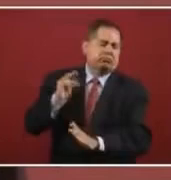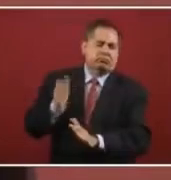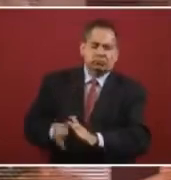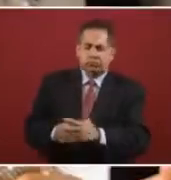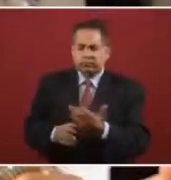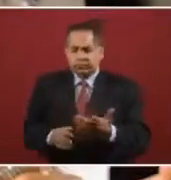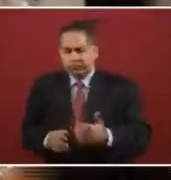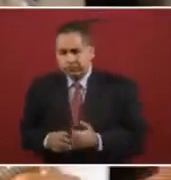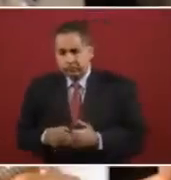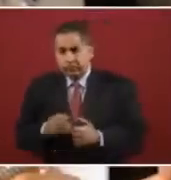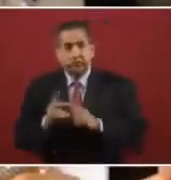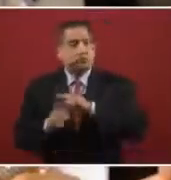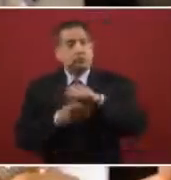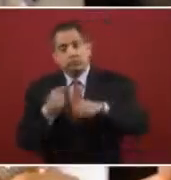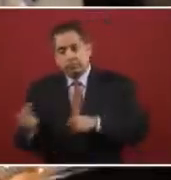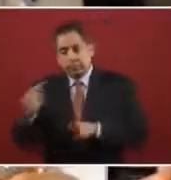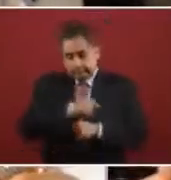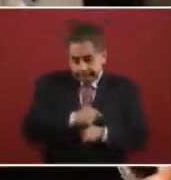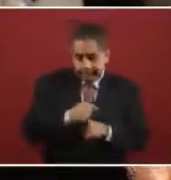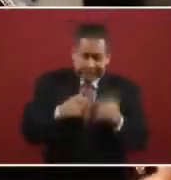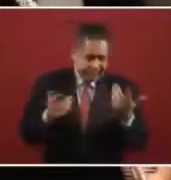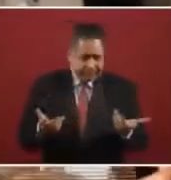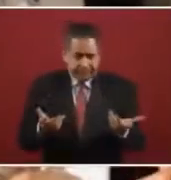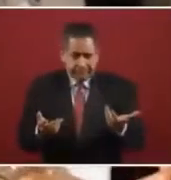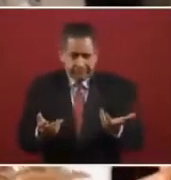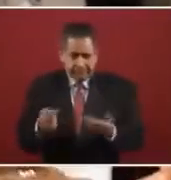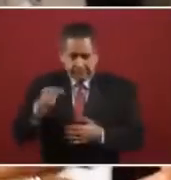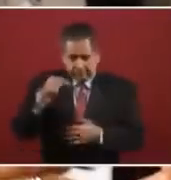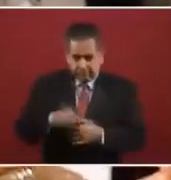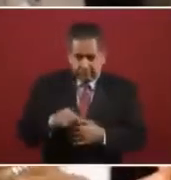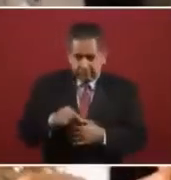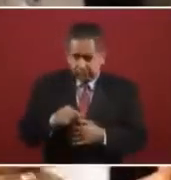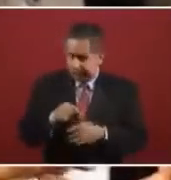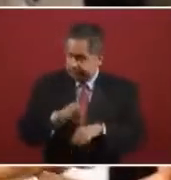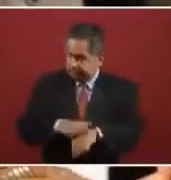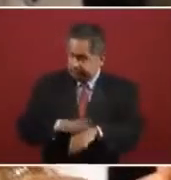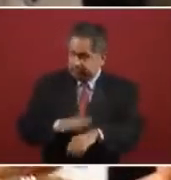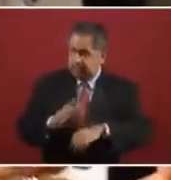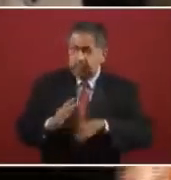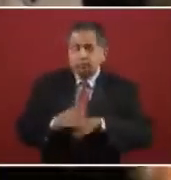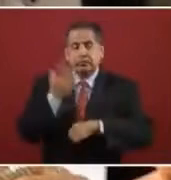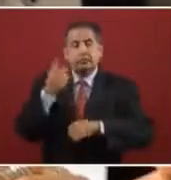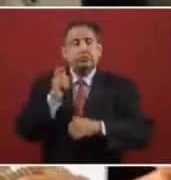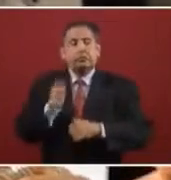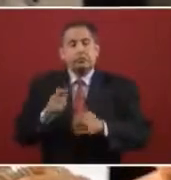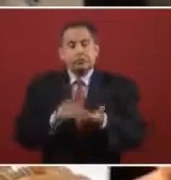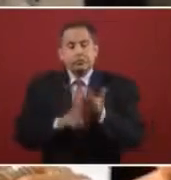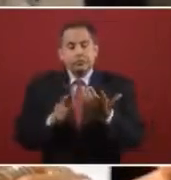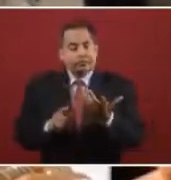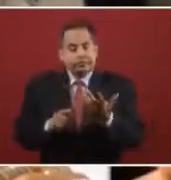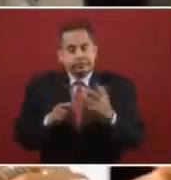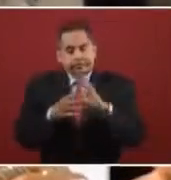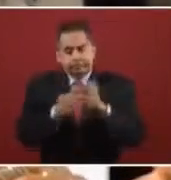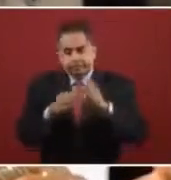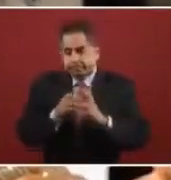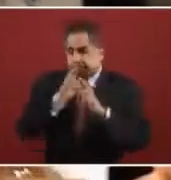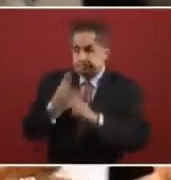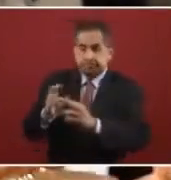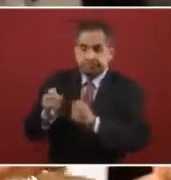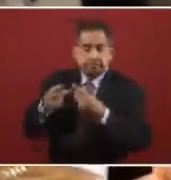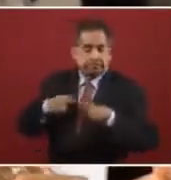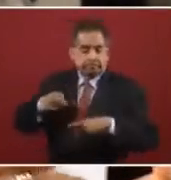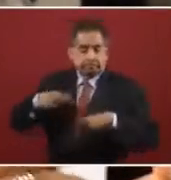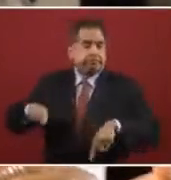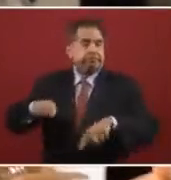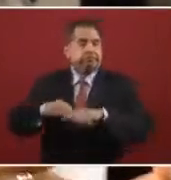and those companies don't recognize the paper, and they send them back. So this is a red flag, because they're not